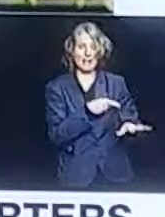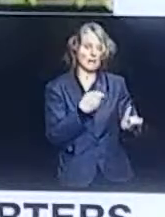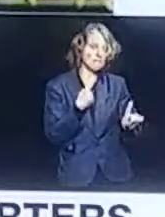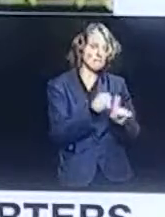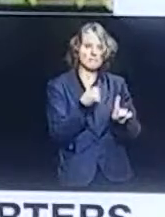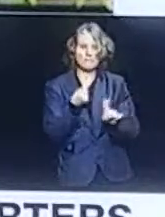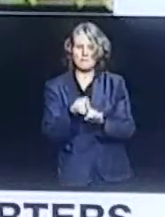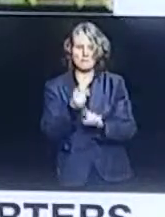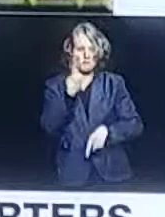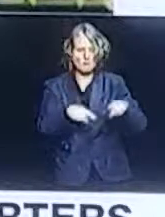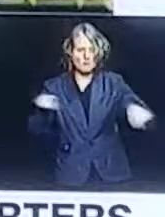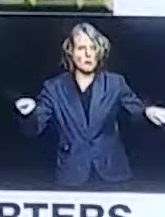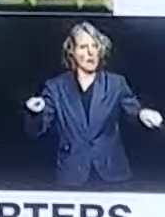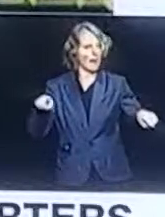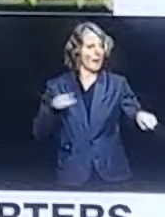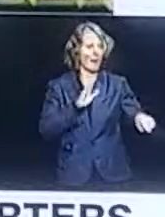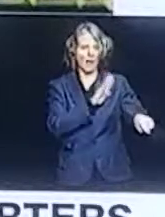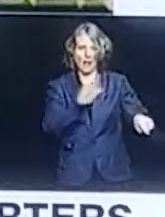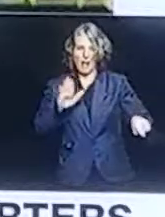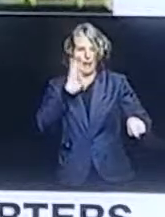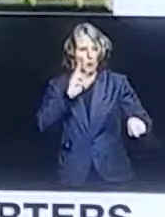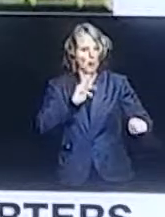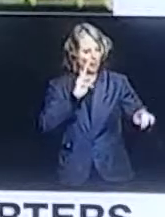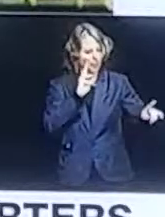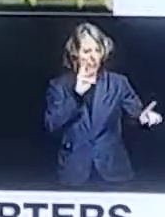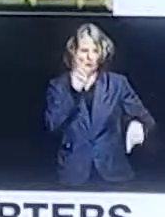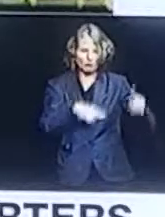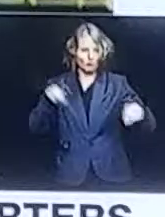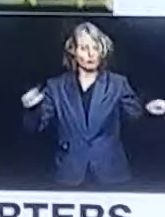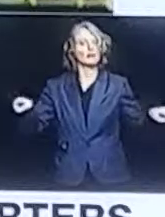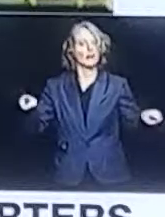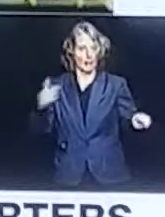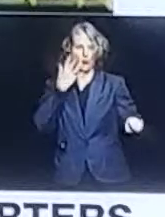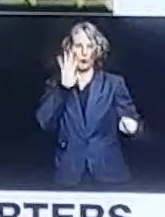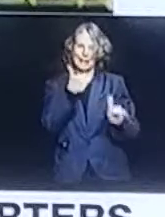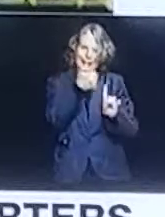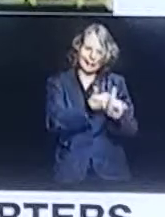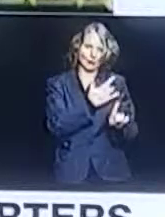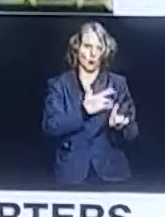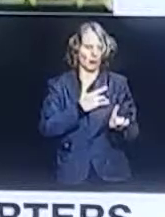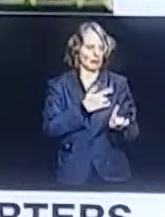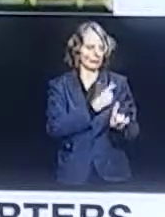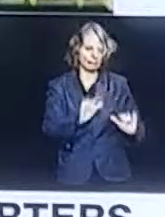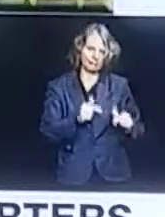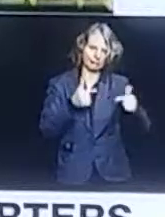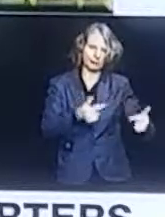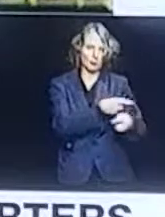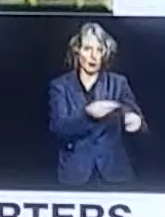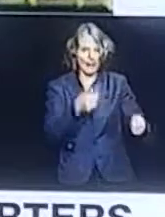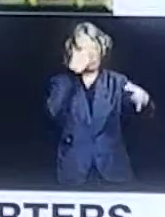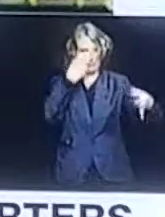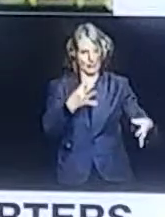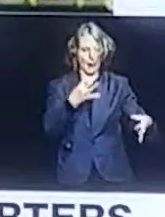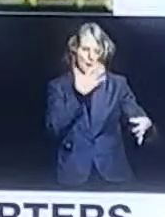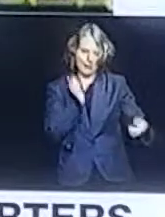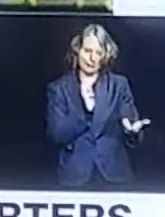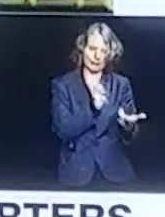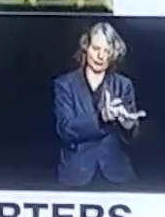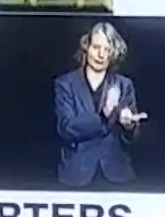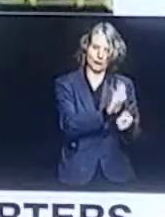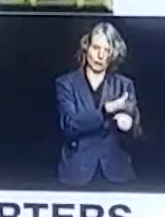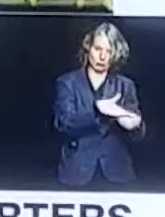different faces and different stories in different parts of the country, we know the provinces are best suited to determine what is the right